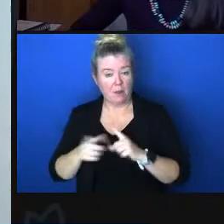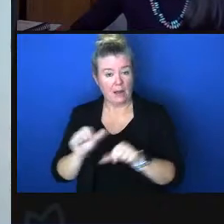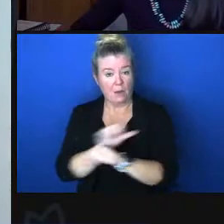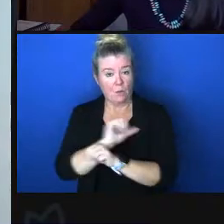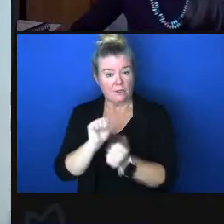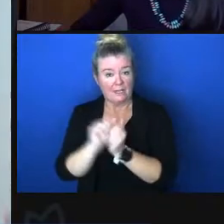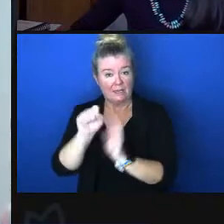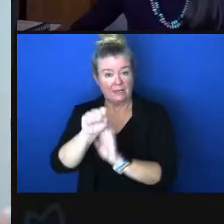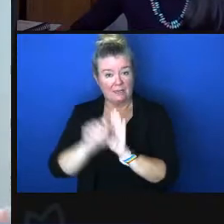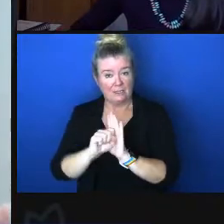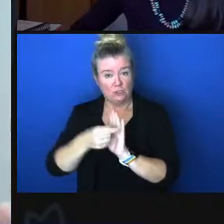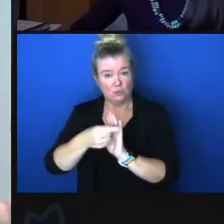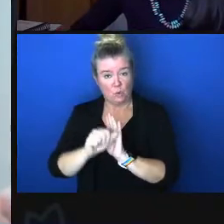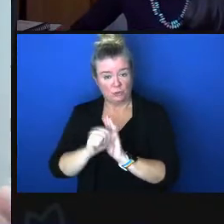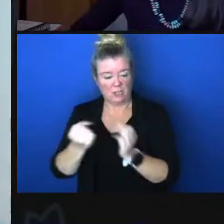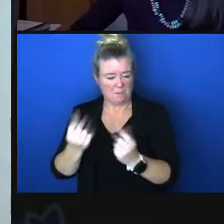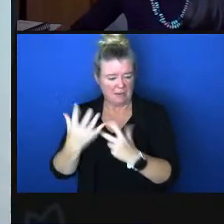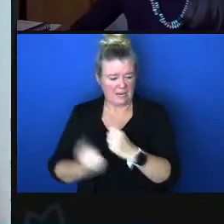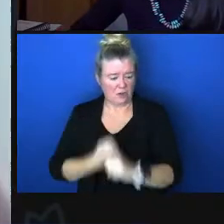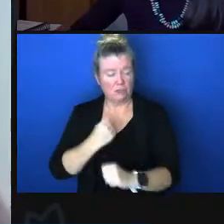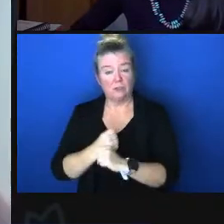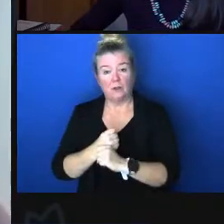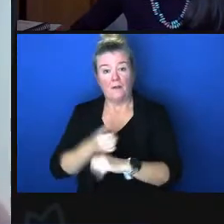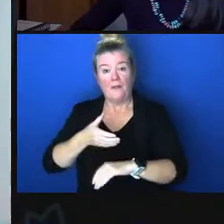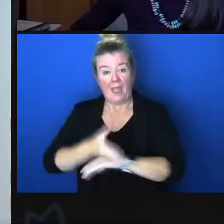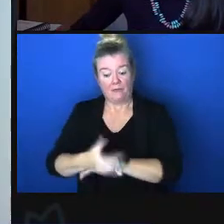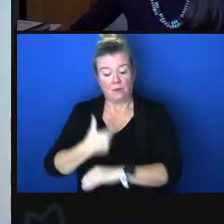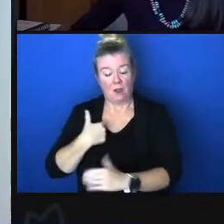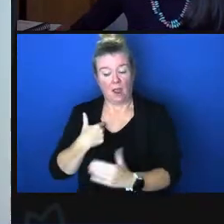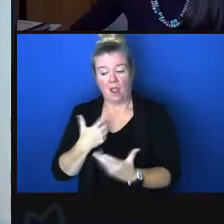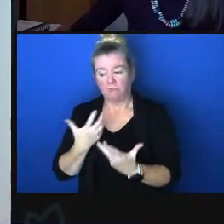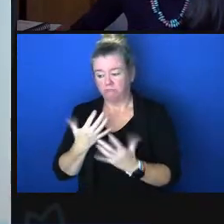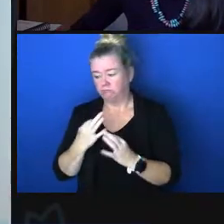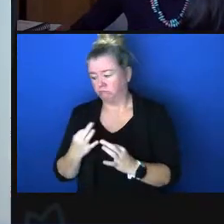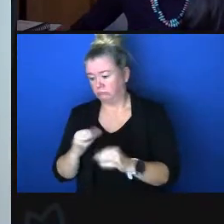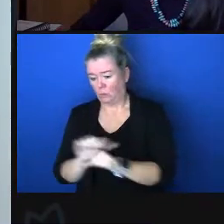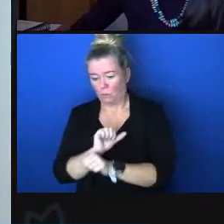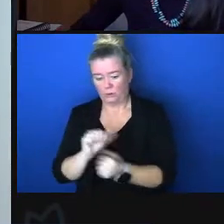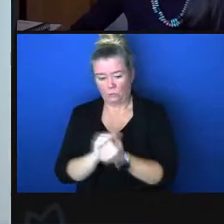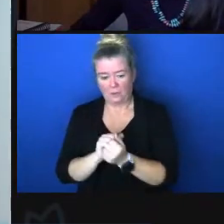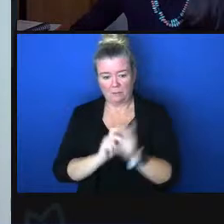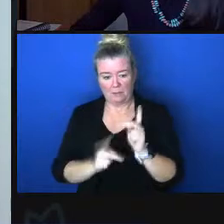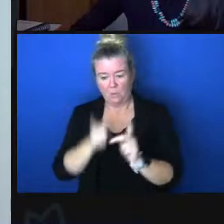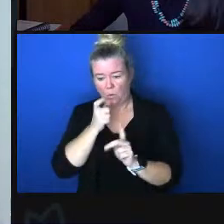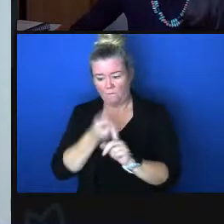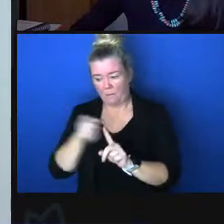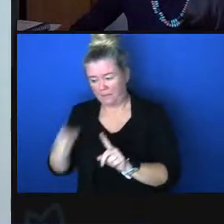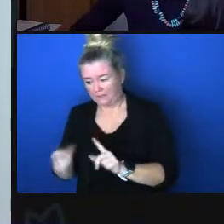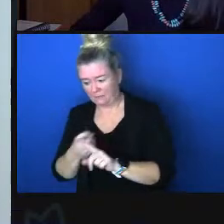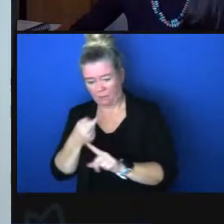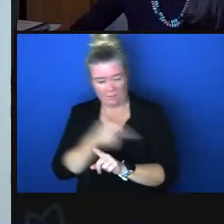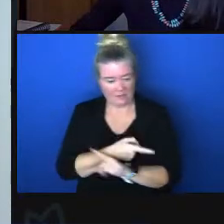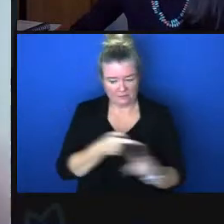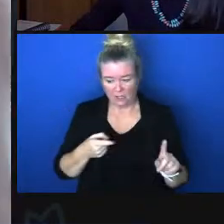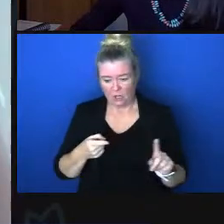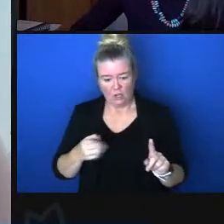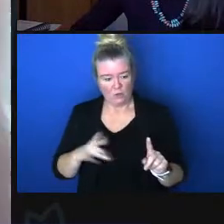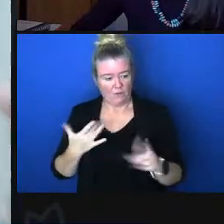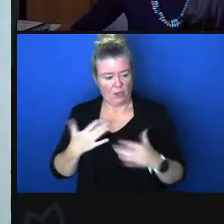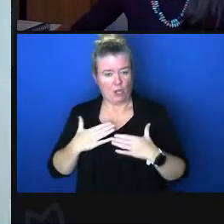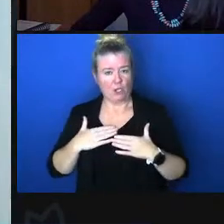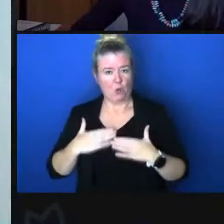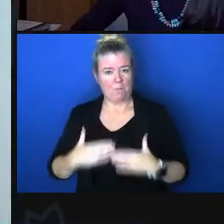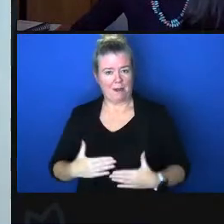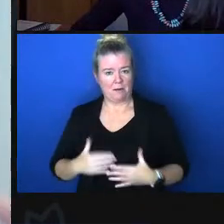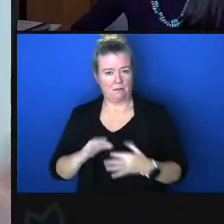Georgia for many, many years, you know, once I got to work with folks on both sides of the aisle, you connect on this human level. And so you